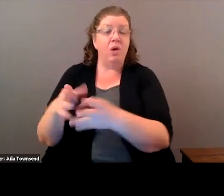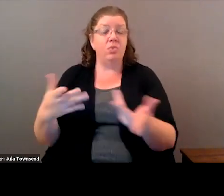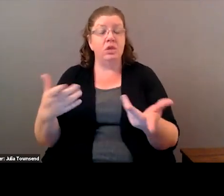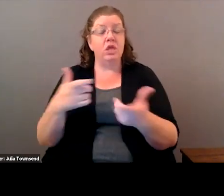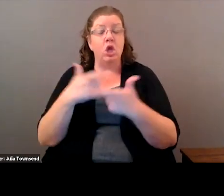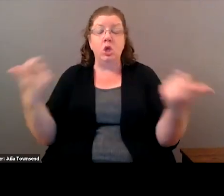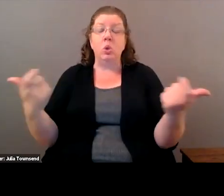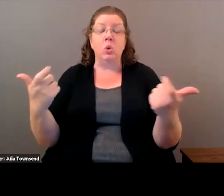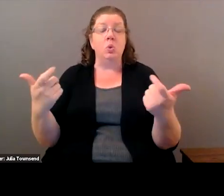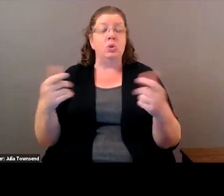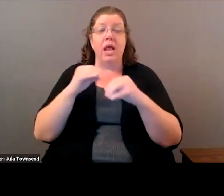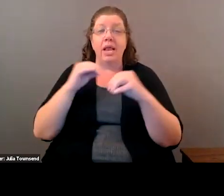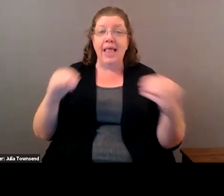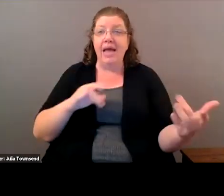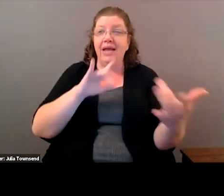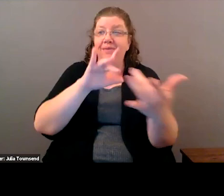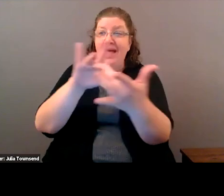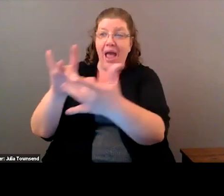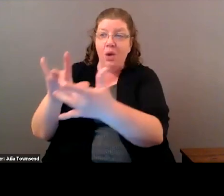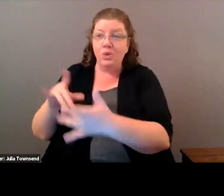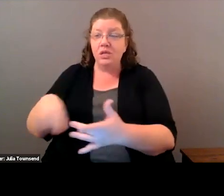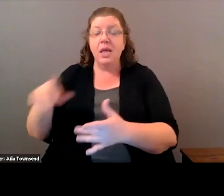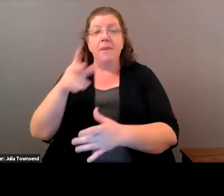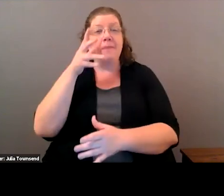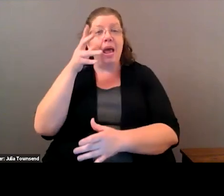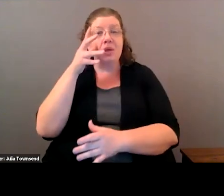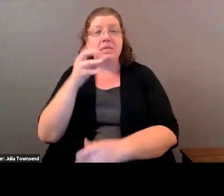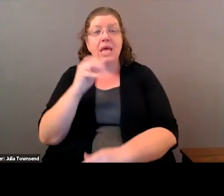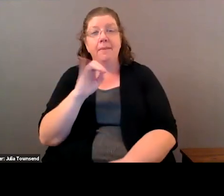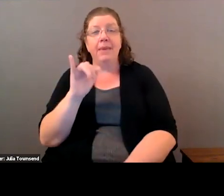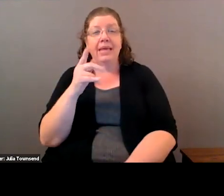of outreach to this day. Parents at McKinley